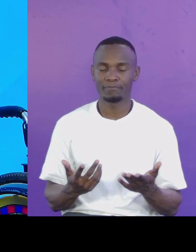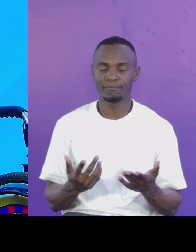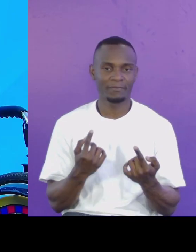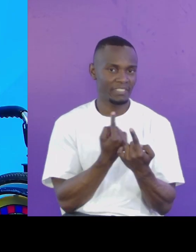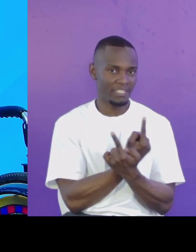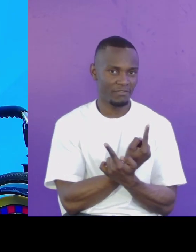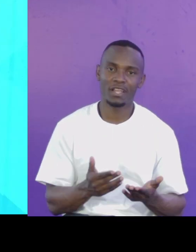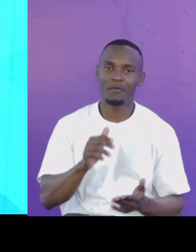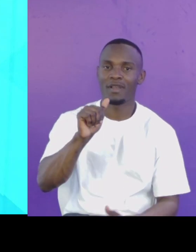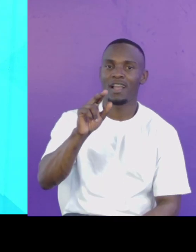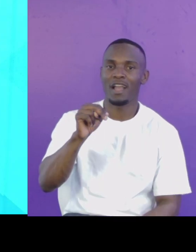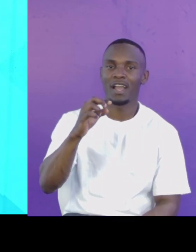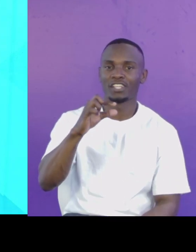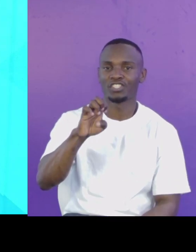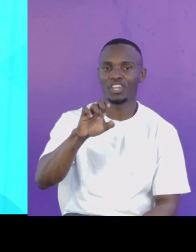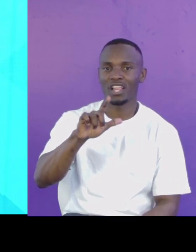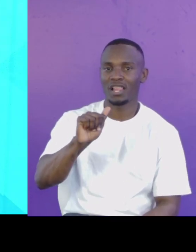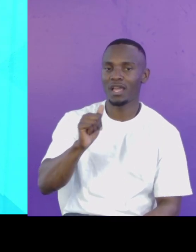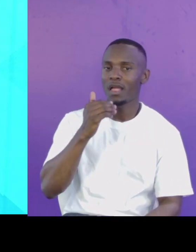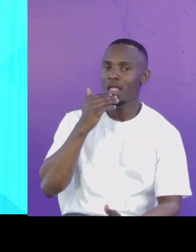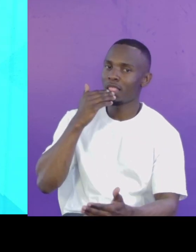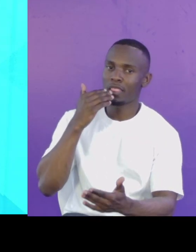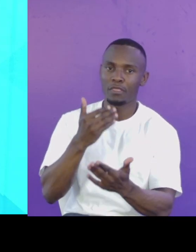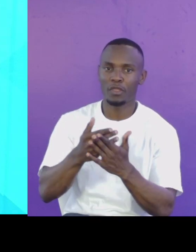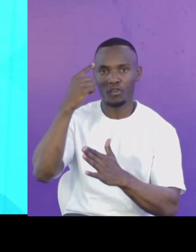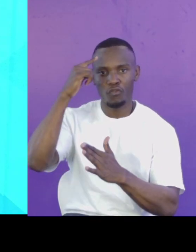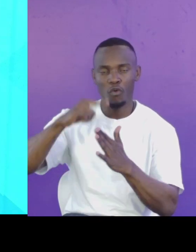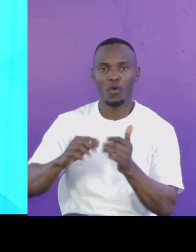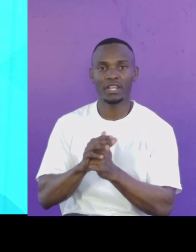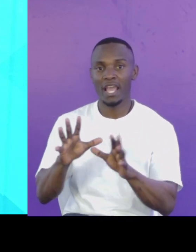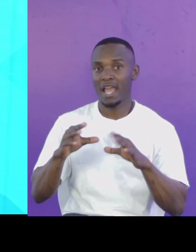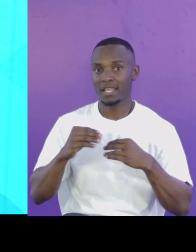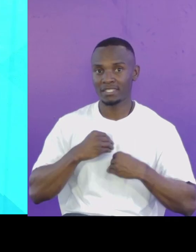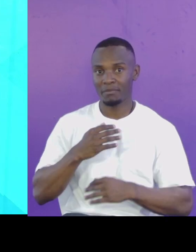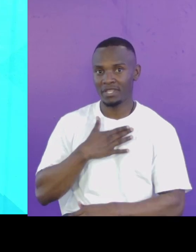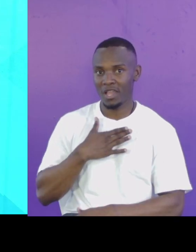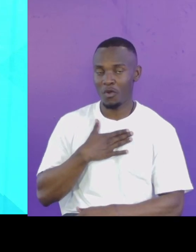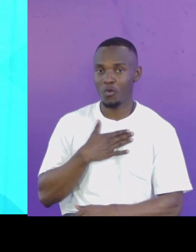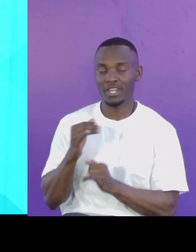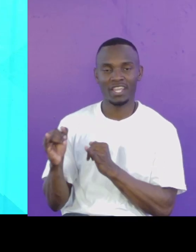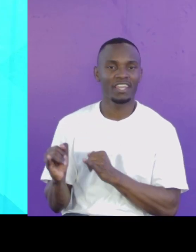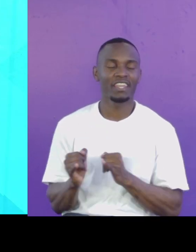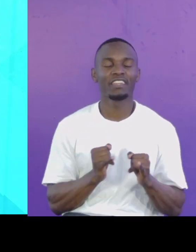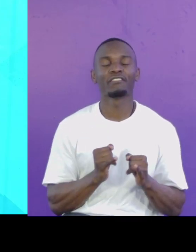differently also. Thank you so much for also accepting our invite, and we